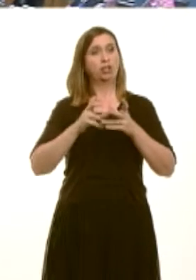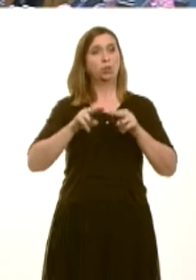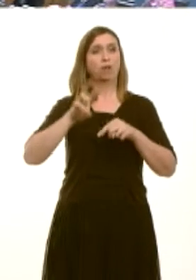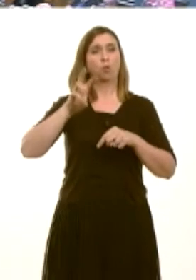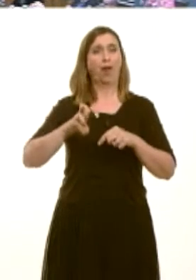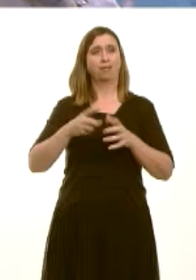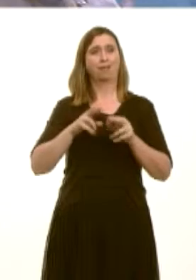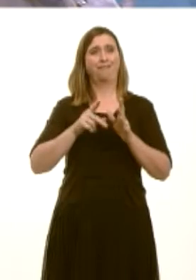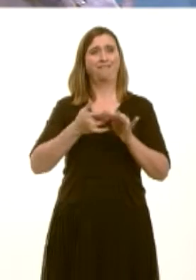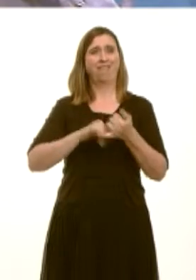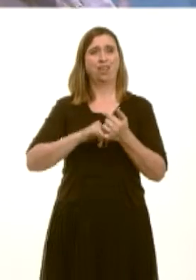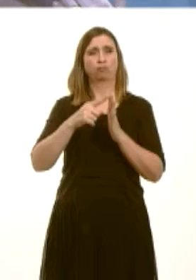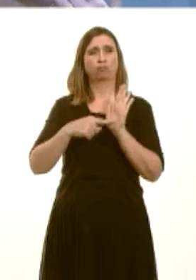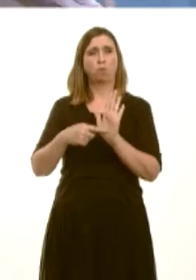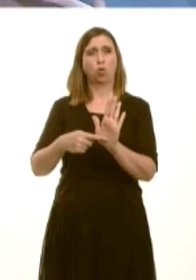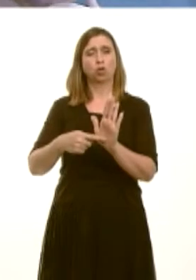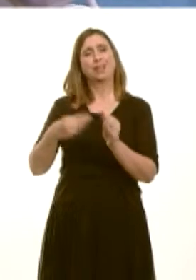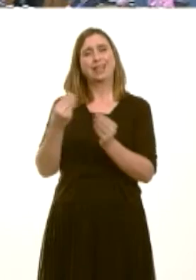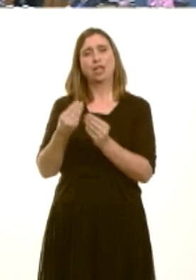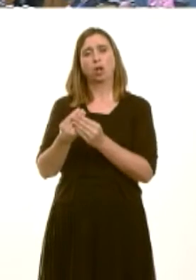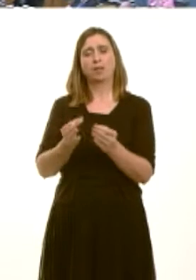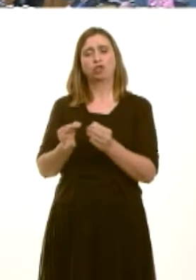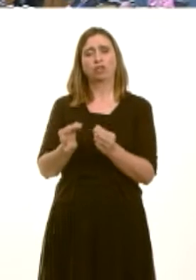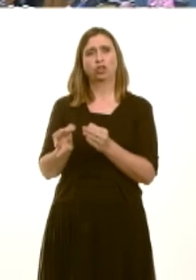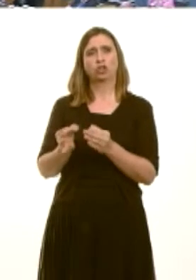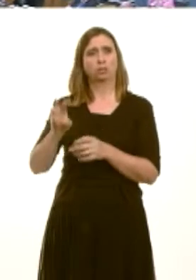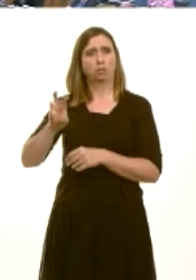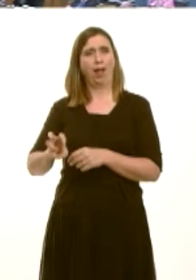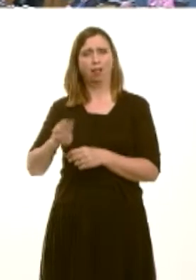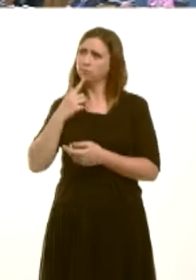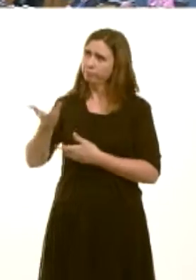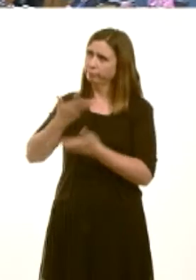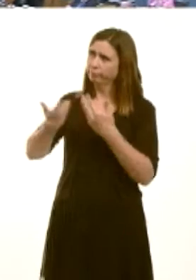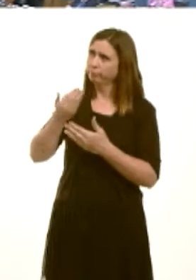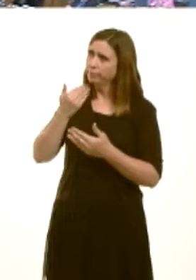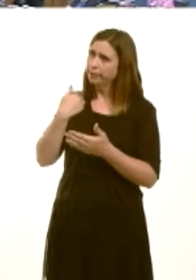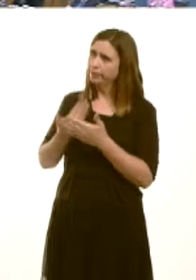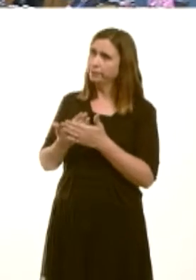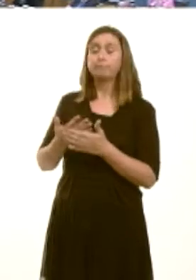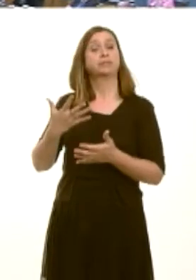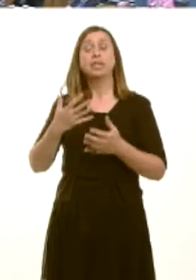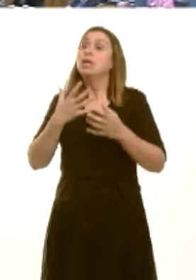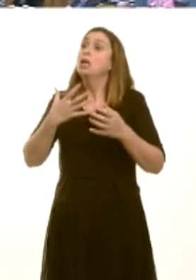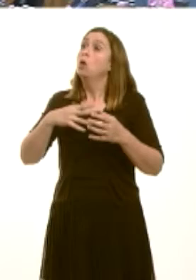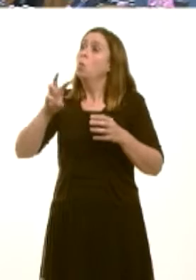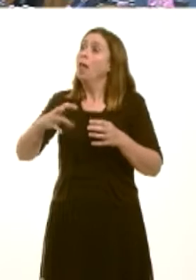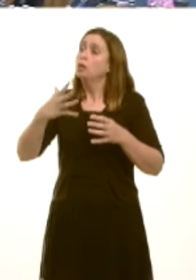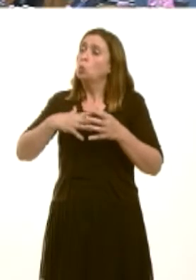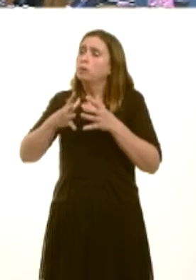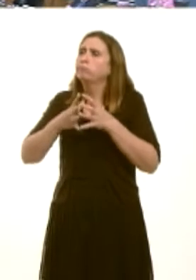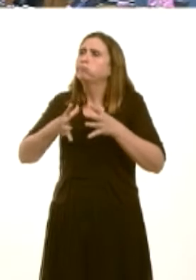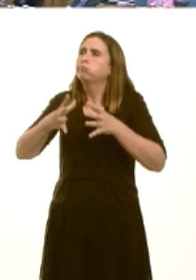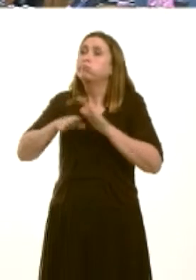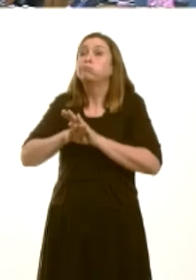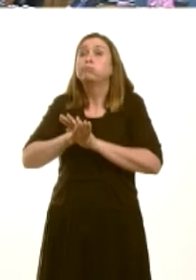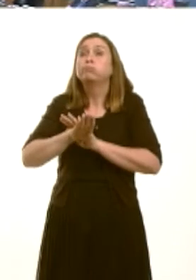report, an economic strategy for Wales? Yes, the report is clear that growth can't come without investment. And despite the deep cuts to our